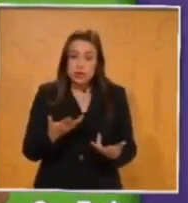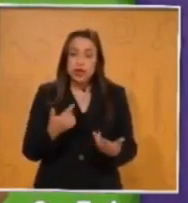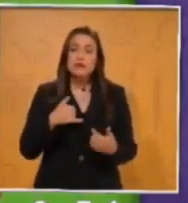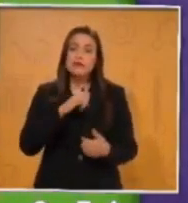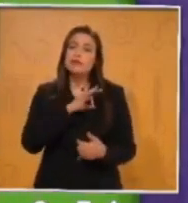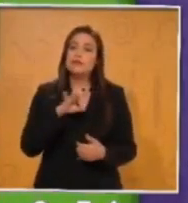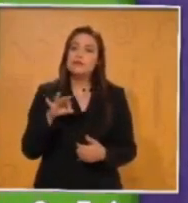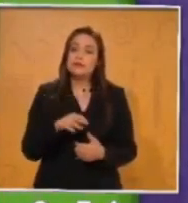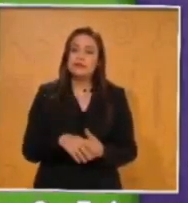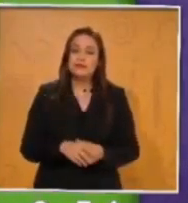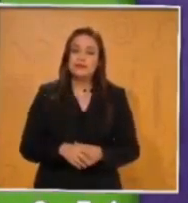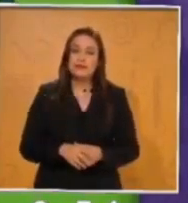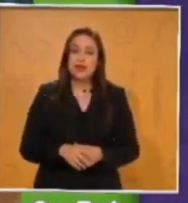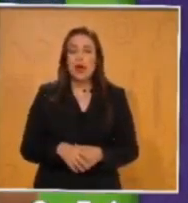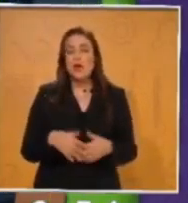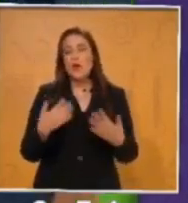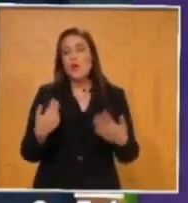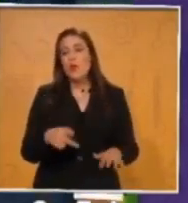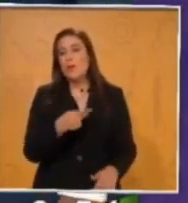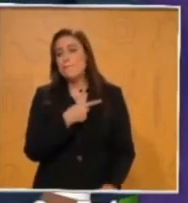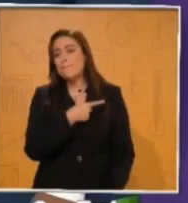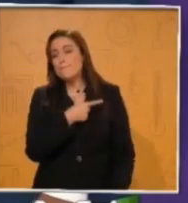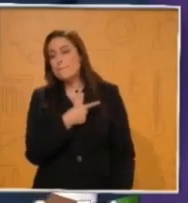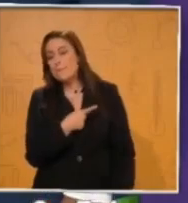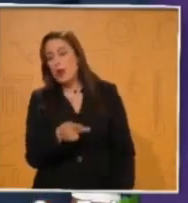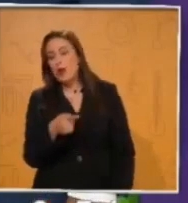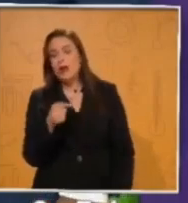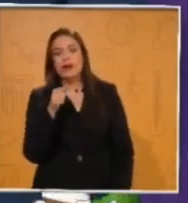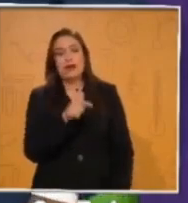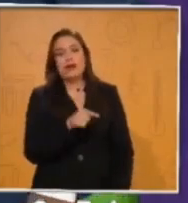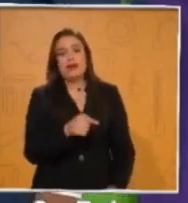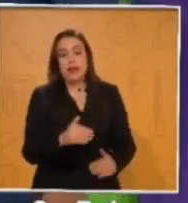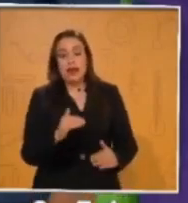you. Let's continue.